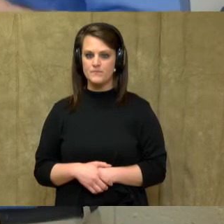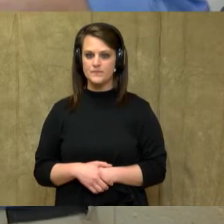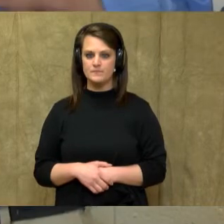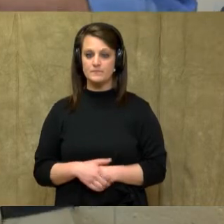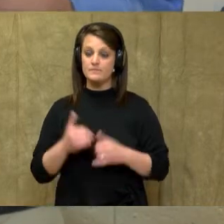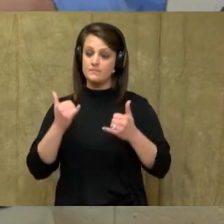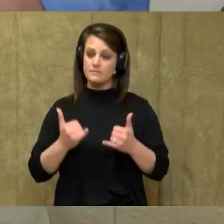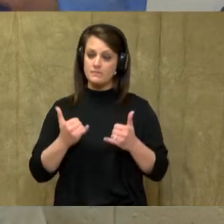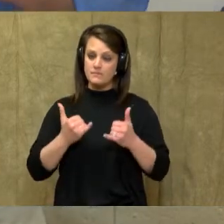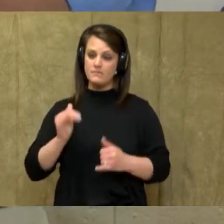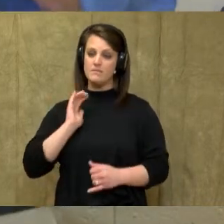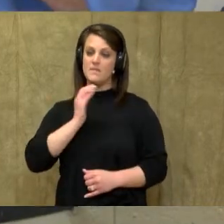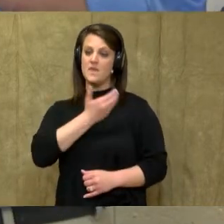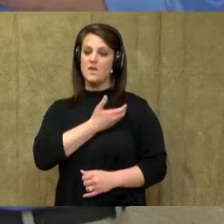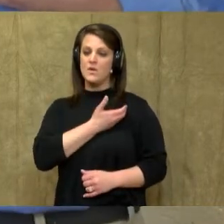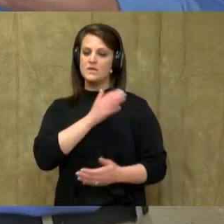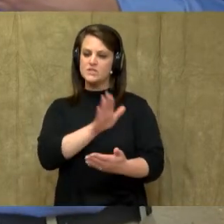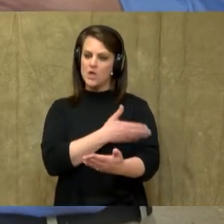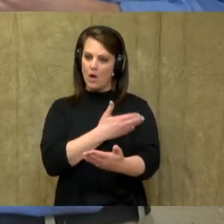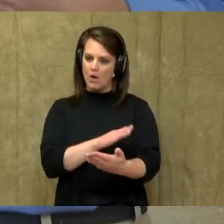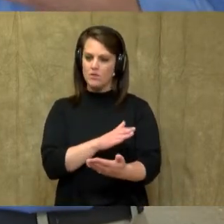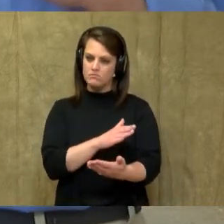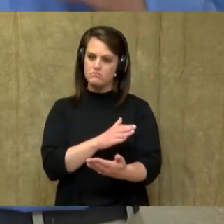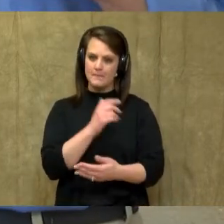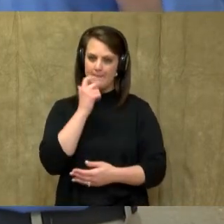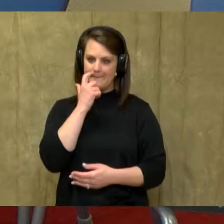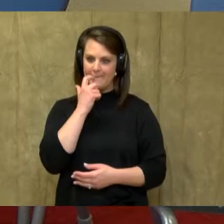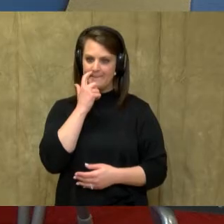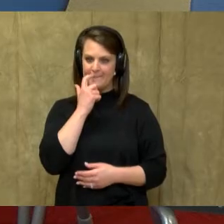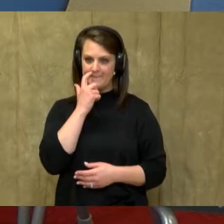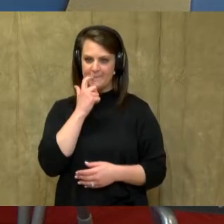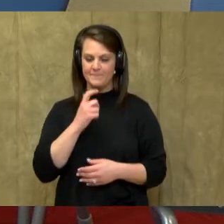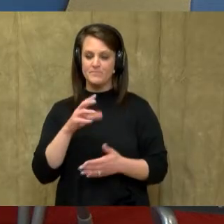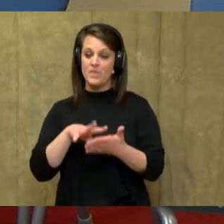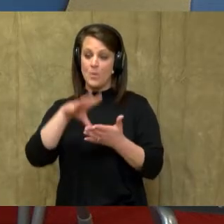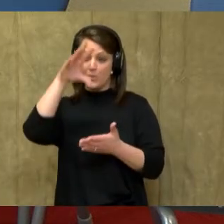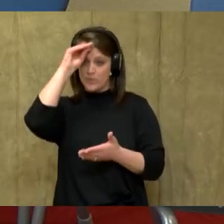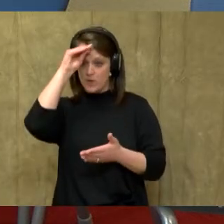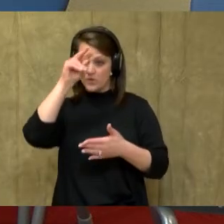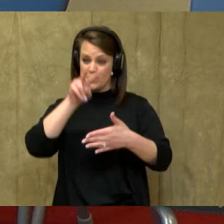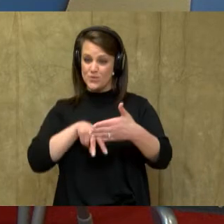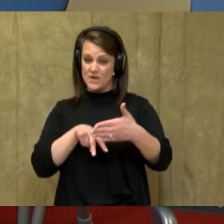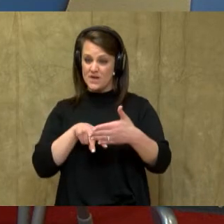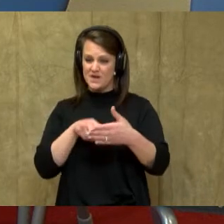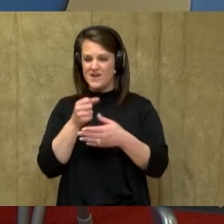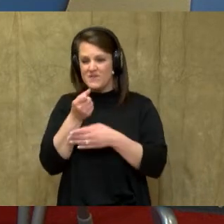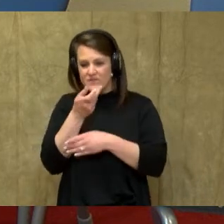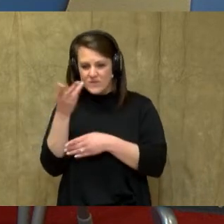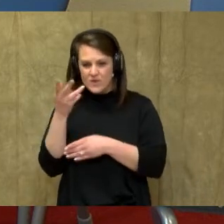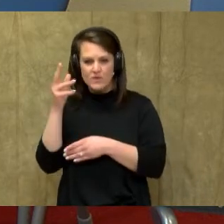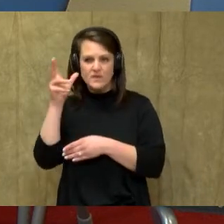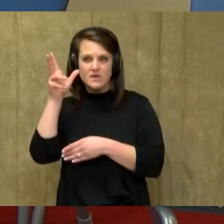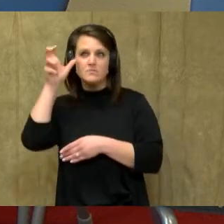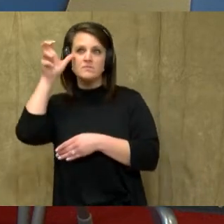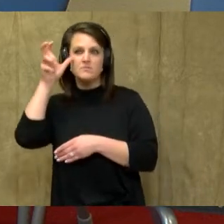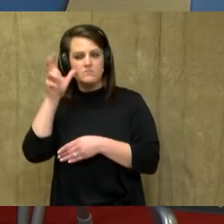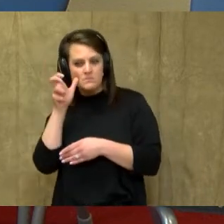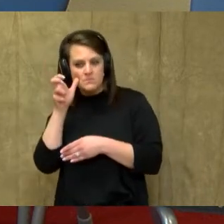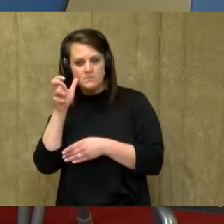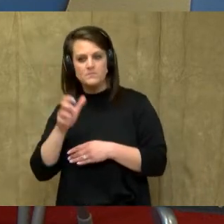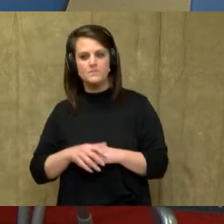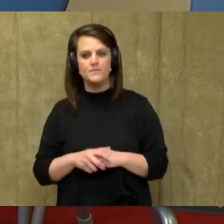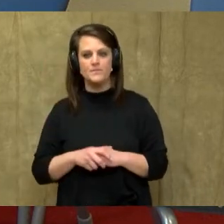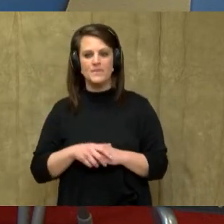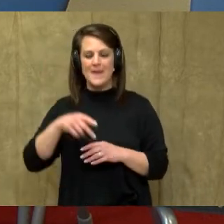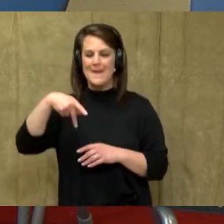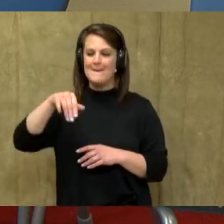Now we're going to do a song or two, and we're going to learn to read just a few of those pitches. If we tried to read